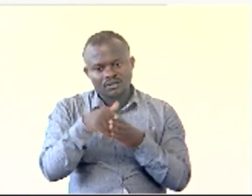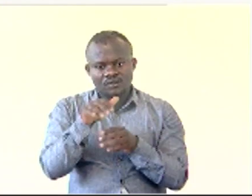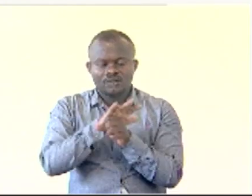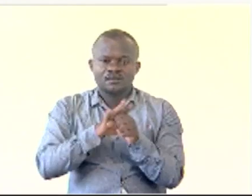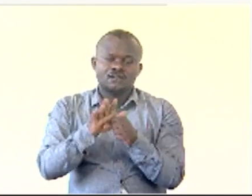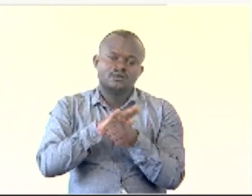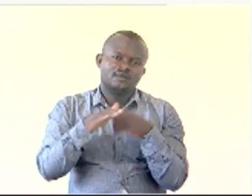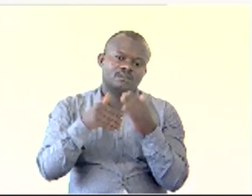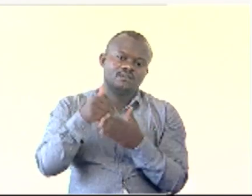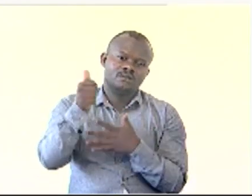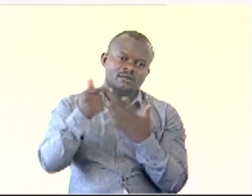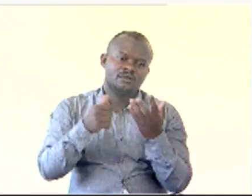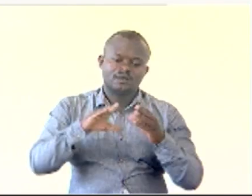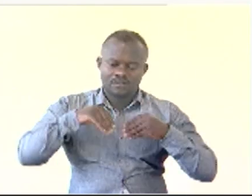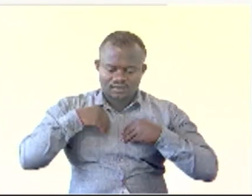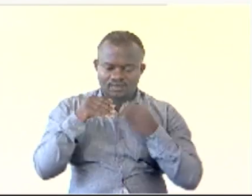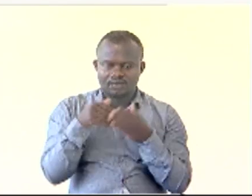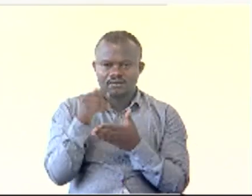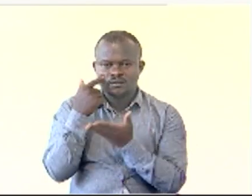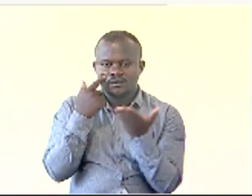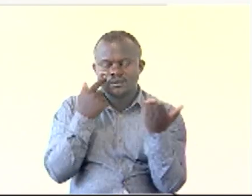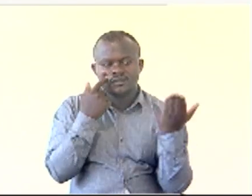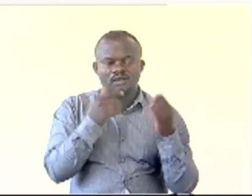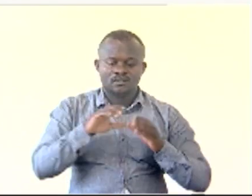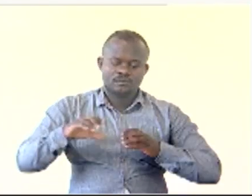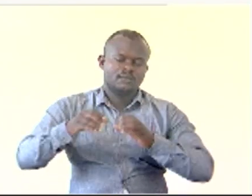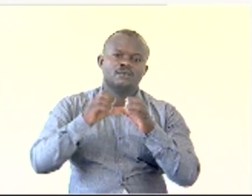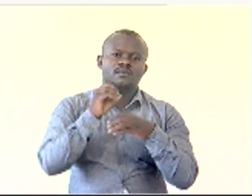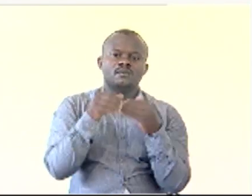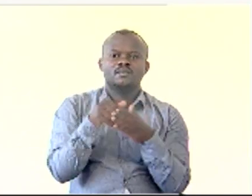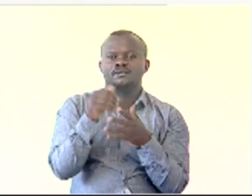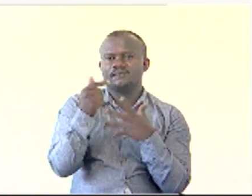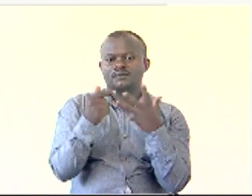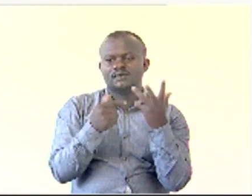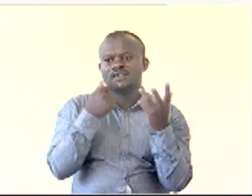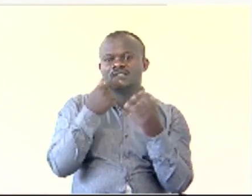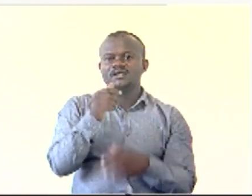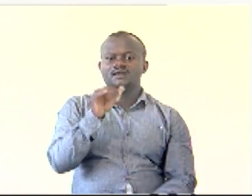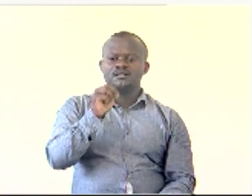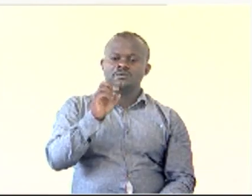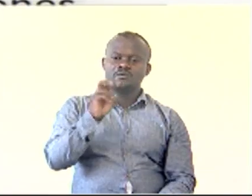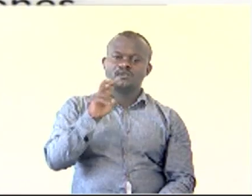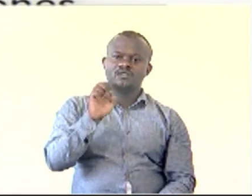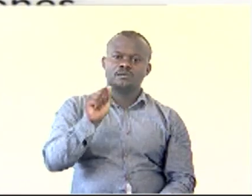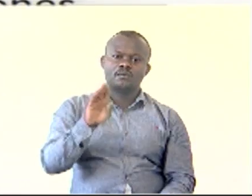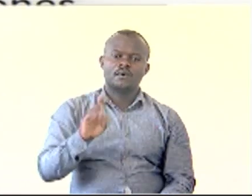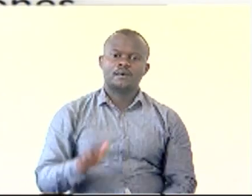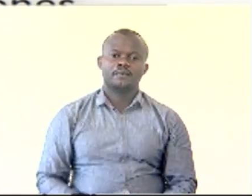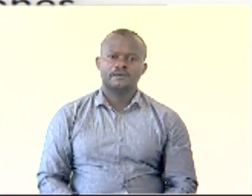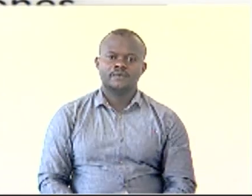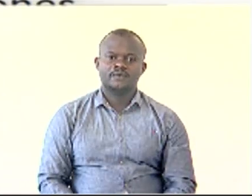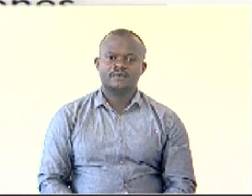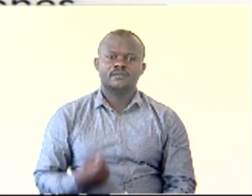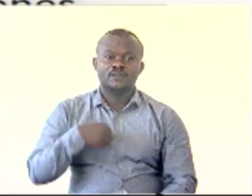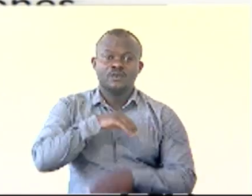in that way. They can allow maybe straight mobility or free movement. That is movable joints. We